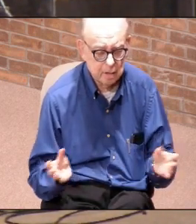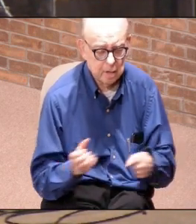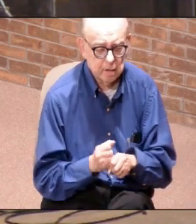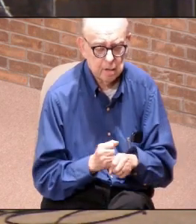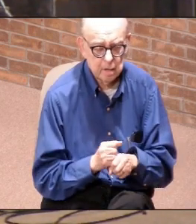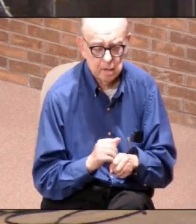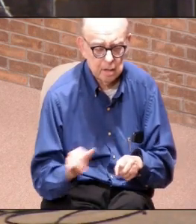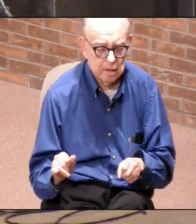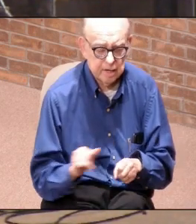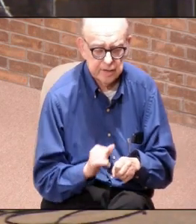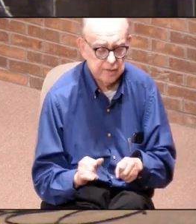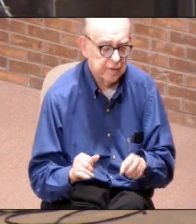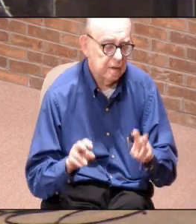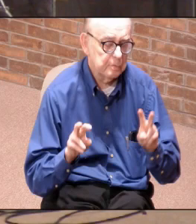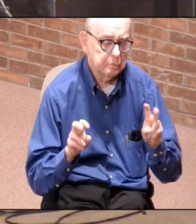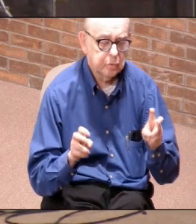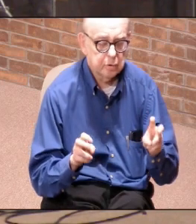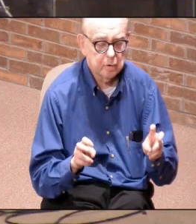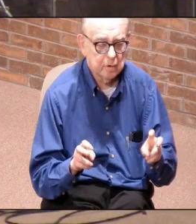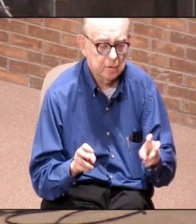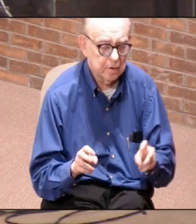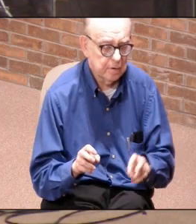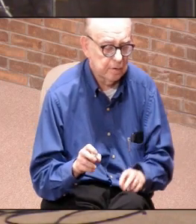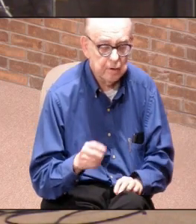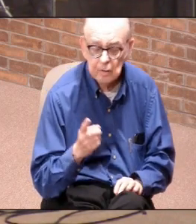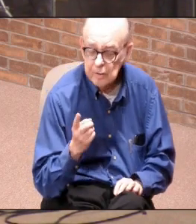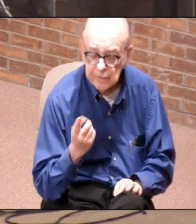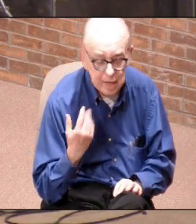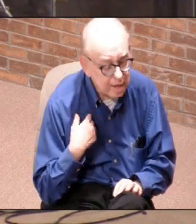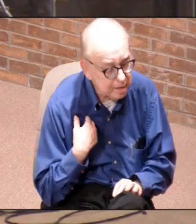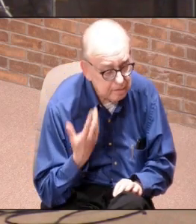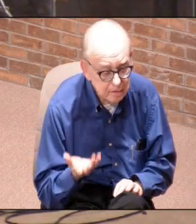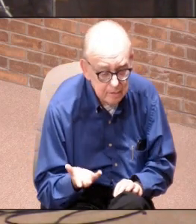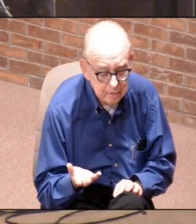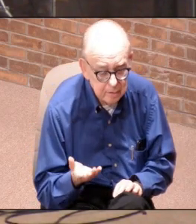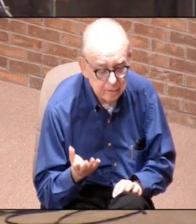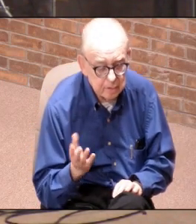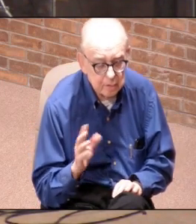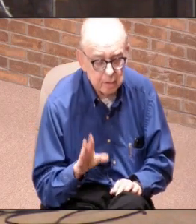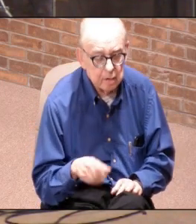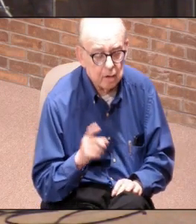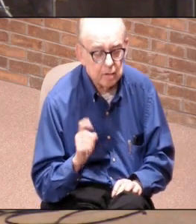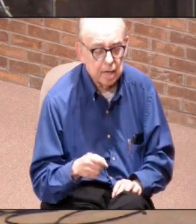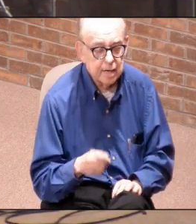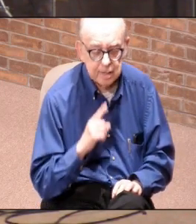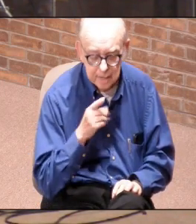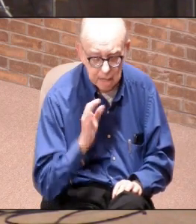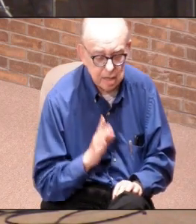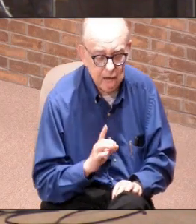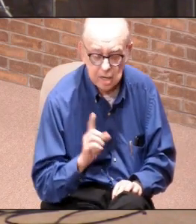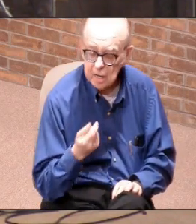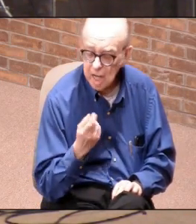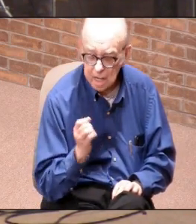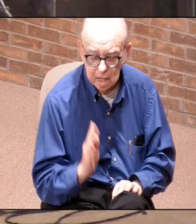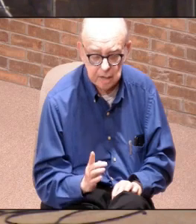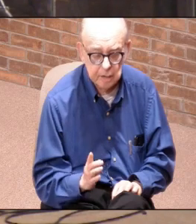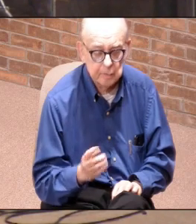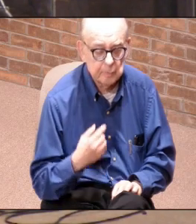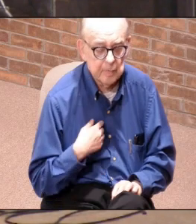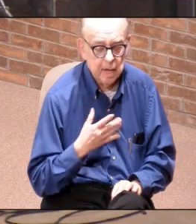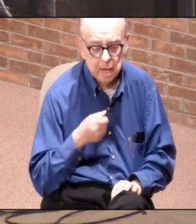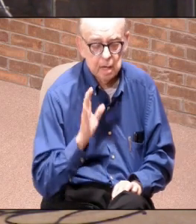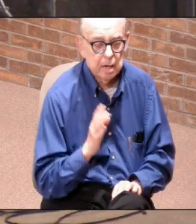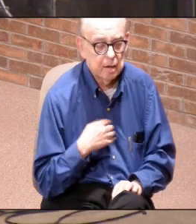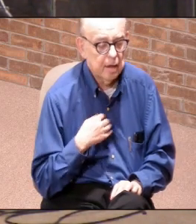this same statement. You don't understand. All I need is God, just God. Me and God,